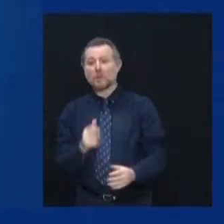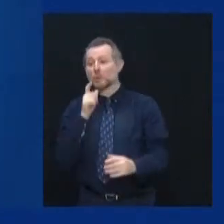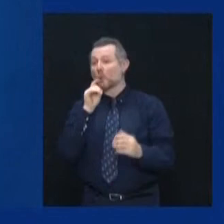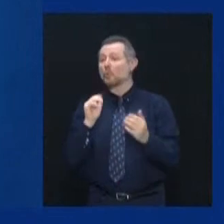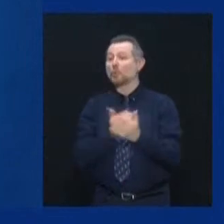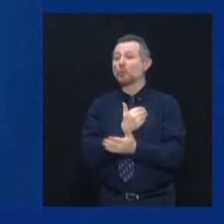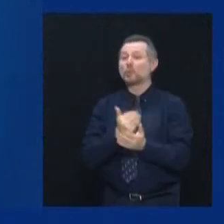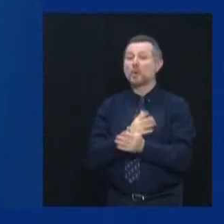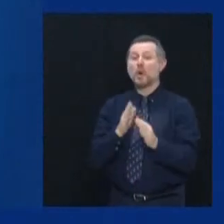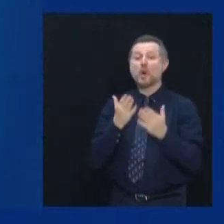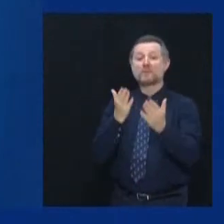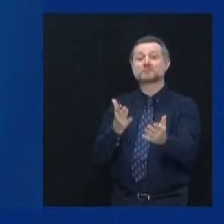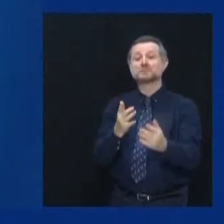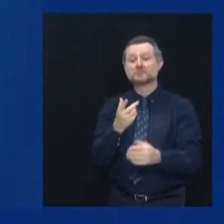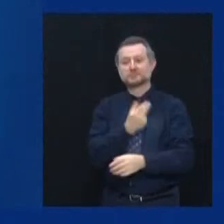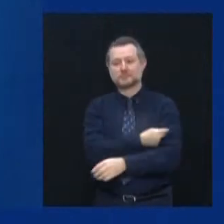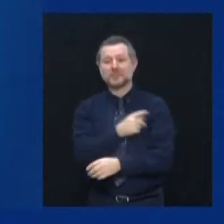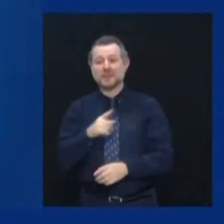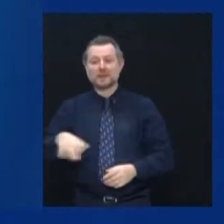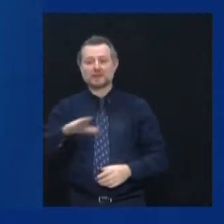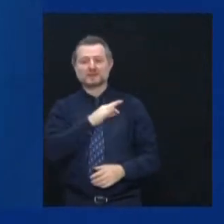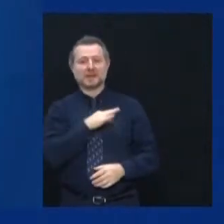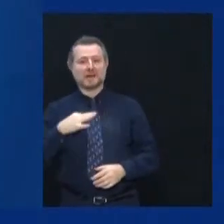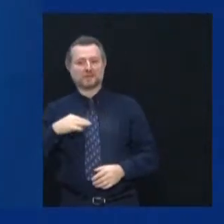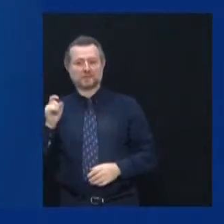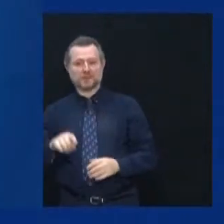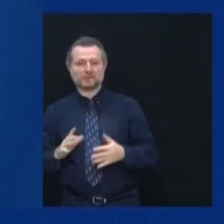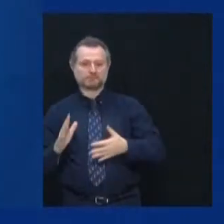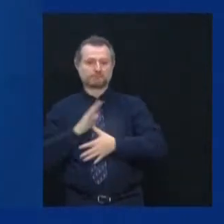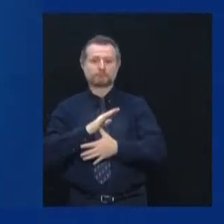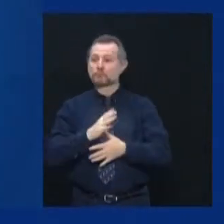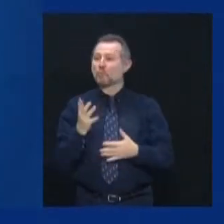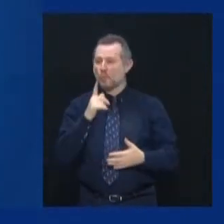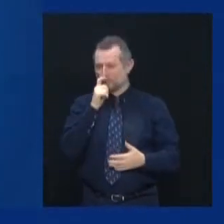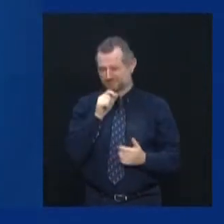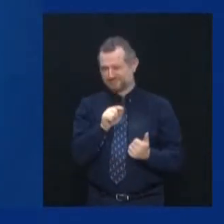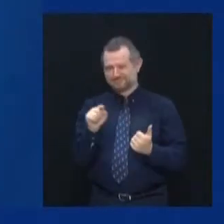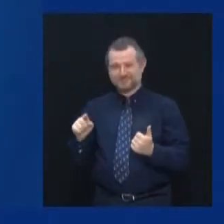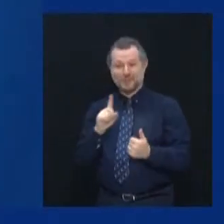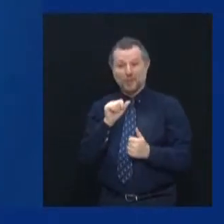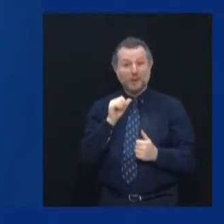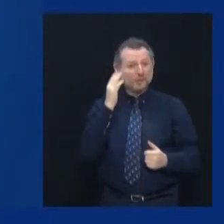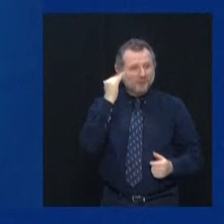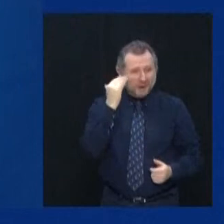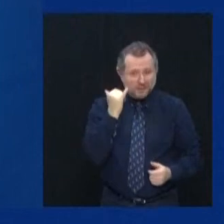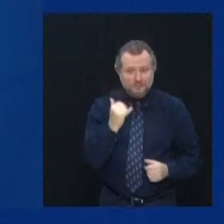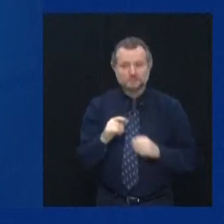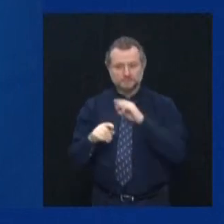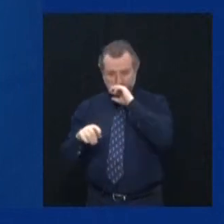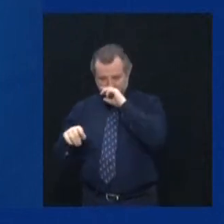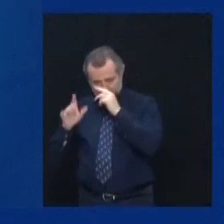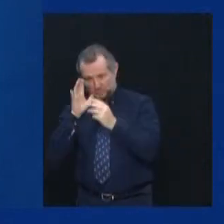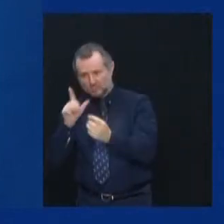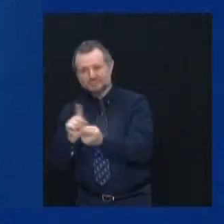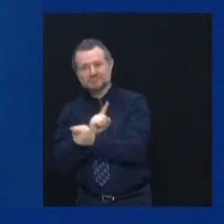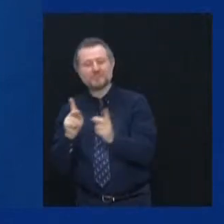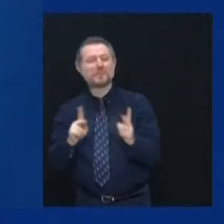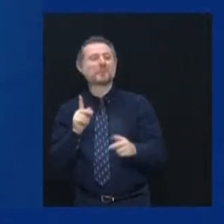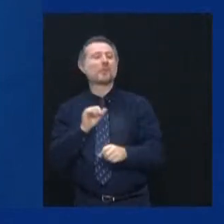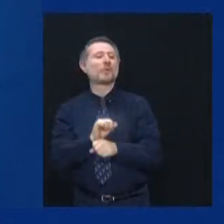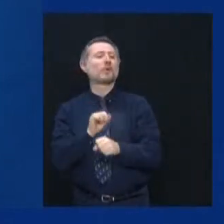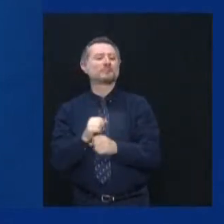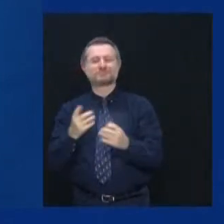prioritize their healthcare staff. Why? The same reason 1A is a priority. We don't want